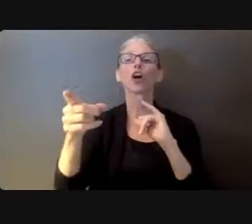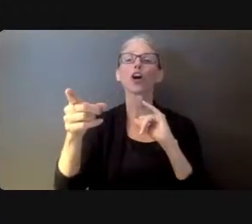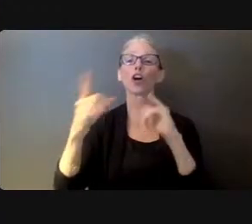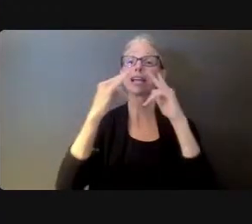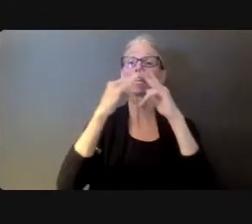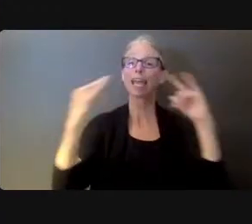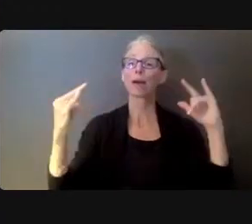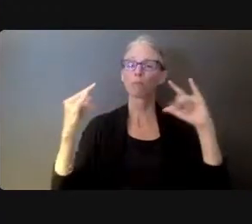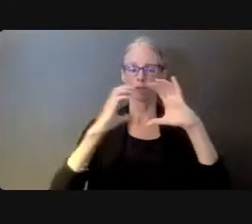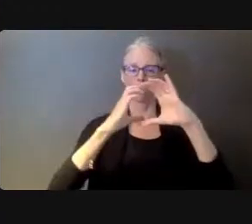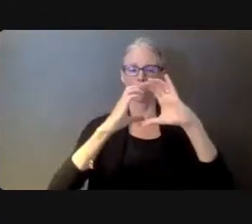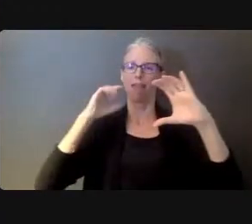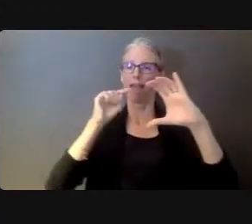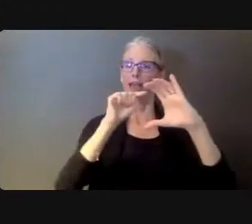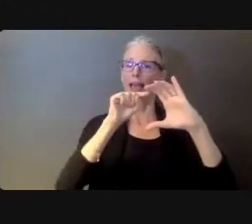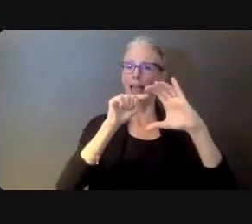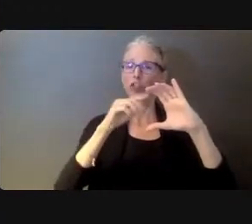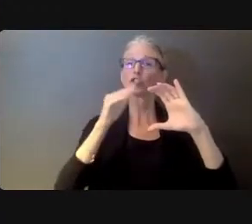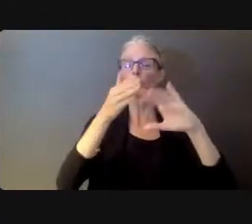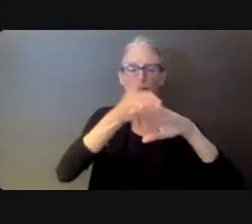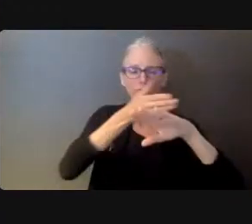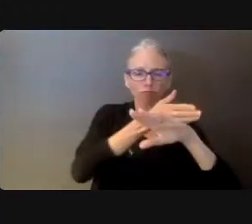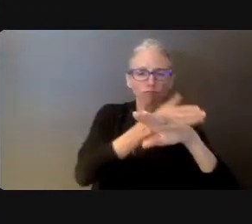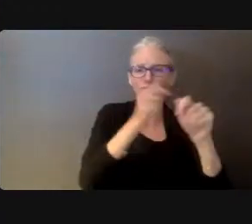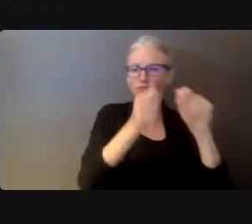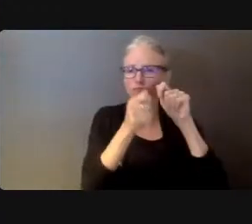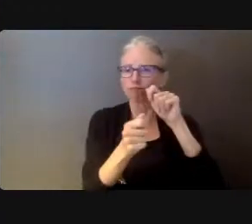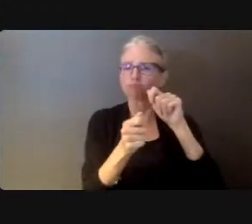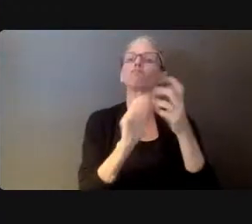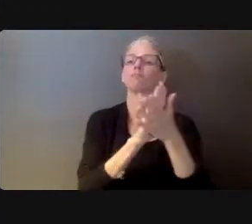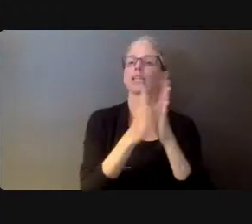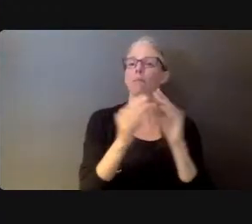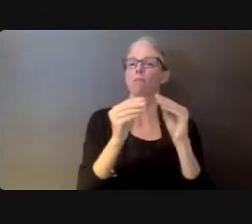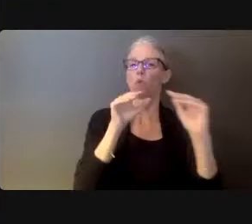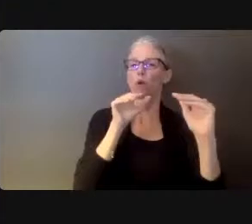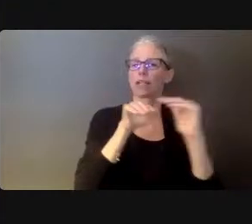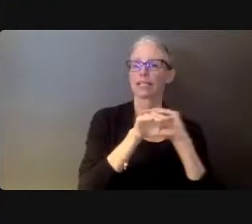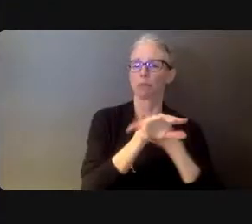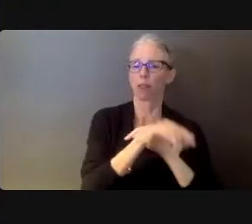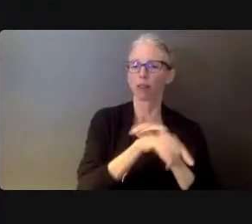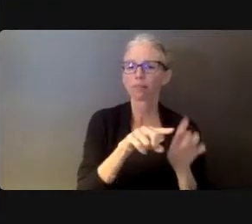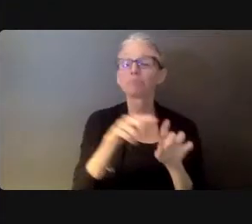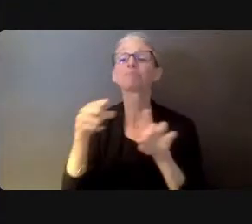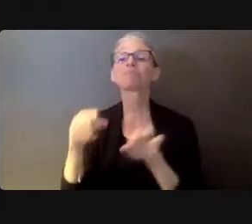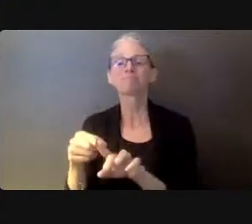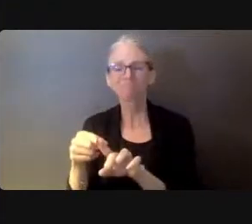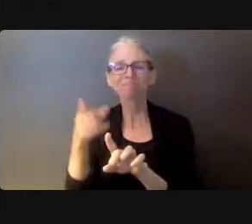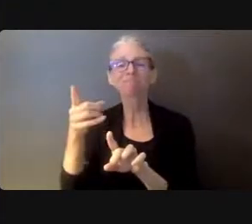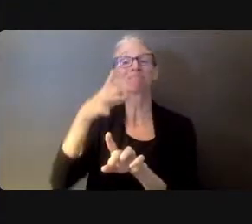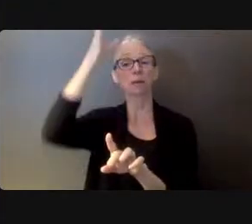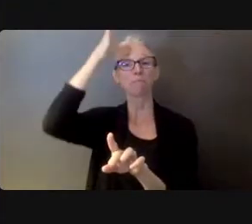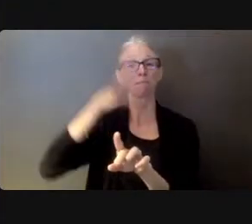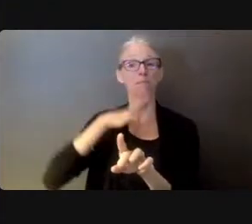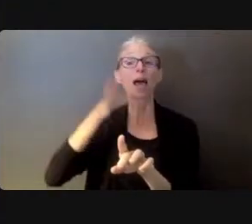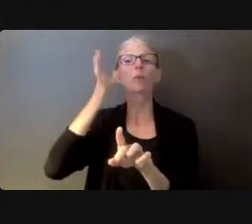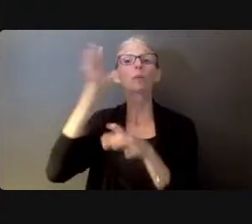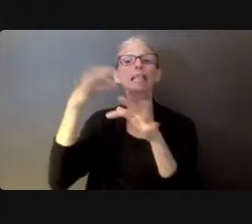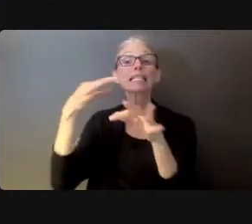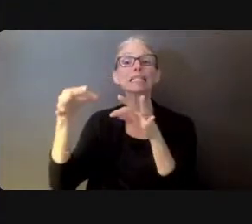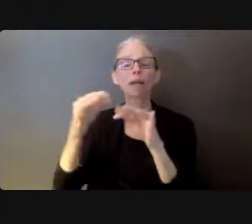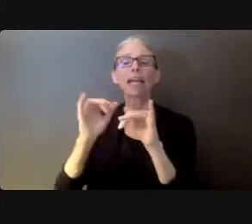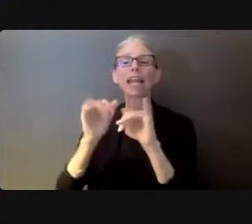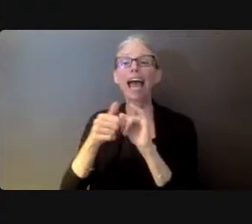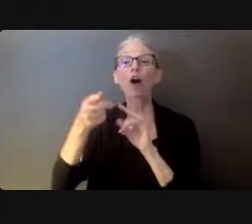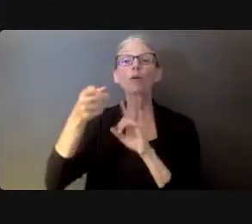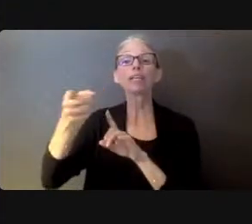be sharing how he used drones and aerial photography and videography to reconnect with nature